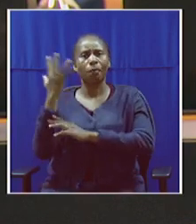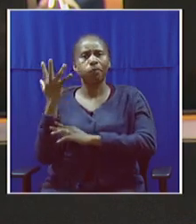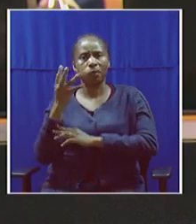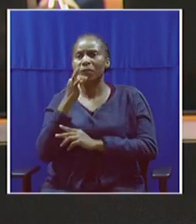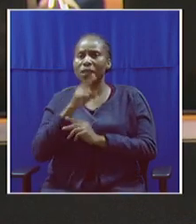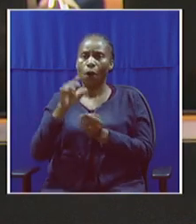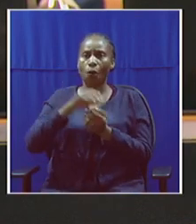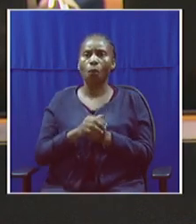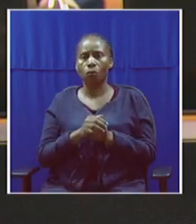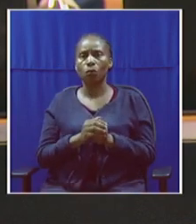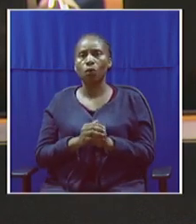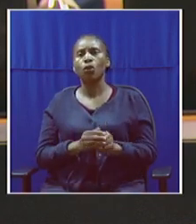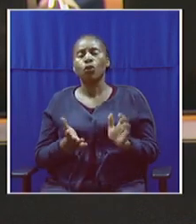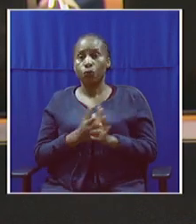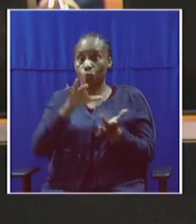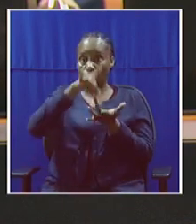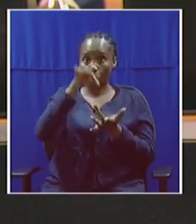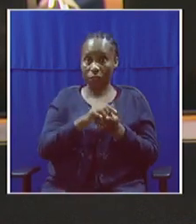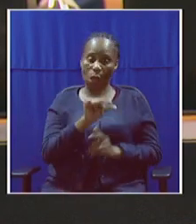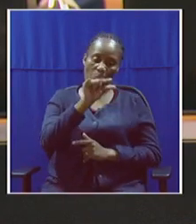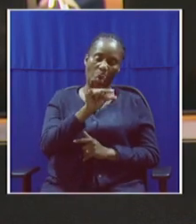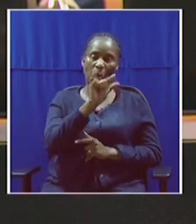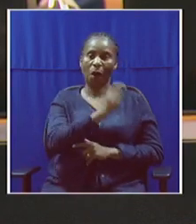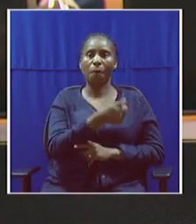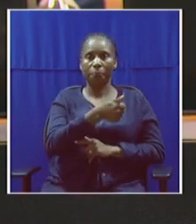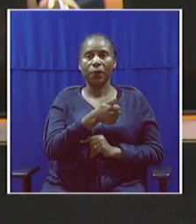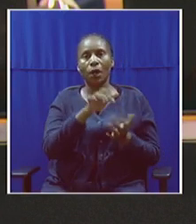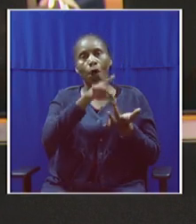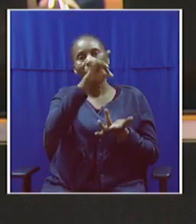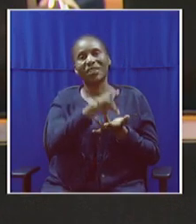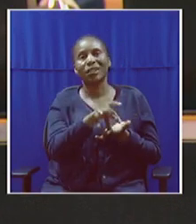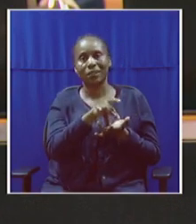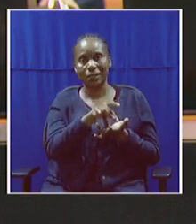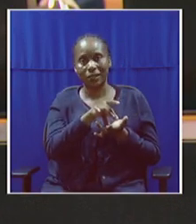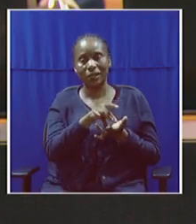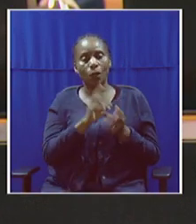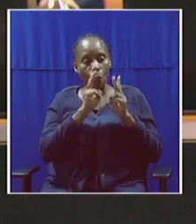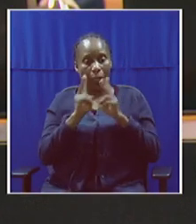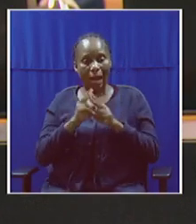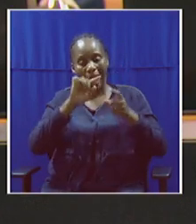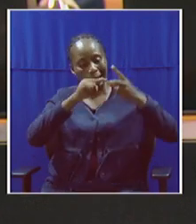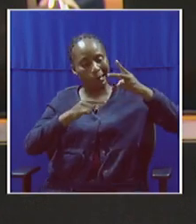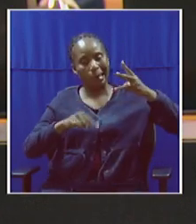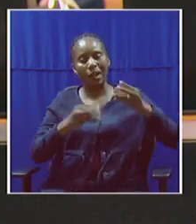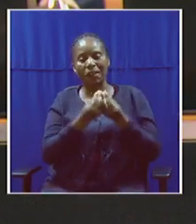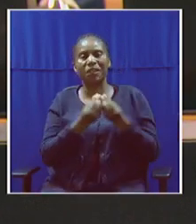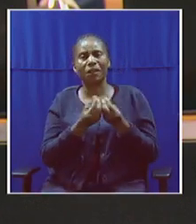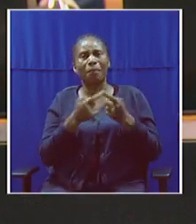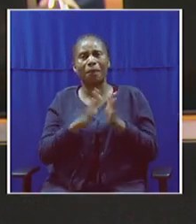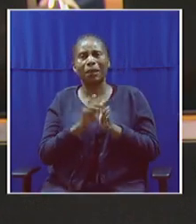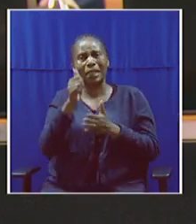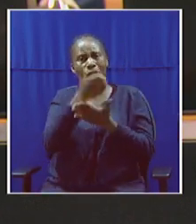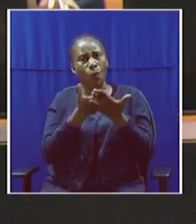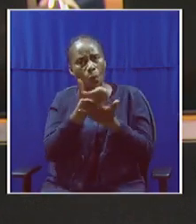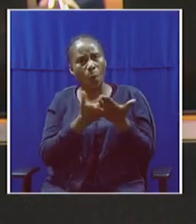a lowcost option taking into account other factors but economic estimates place